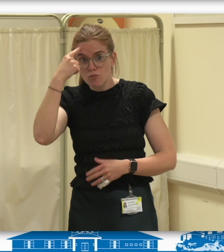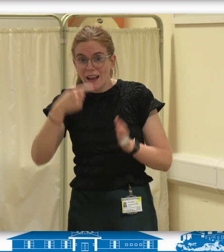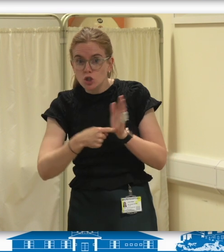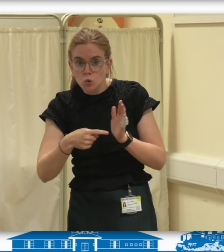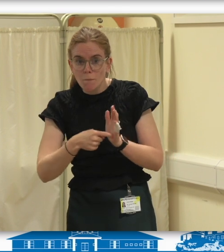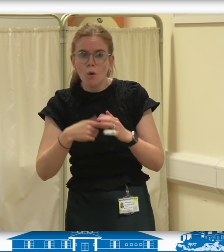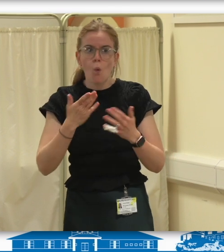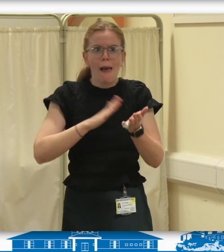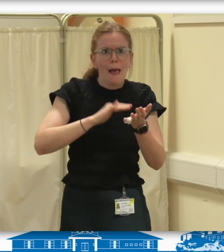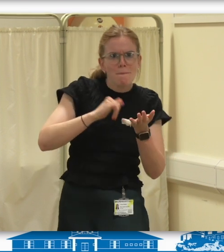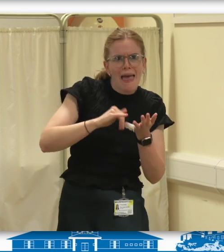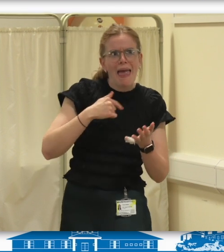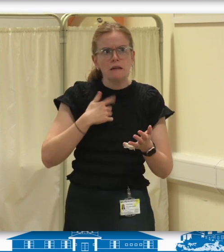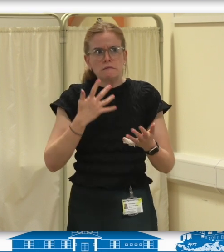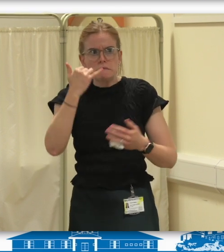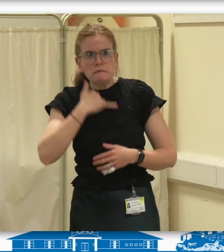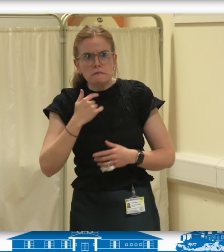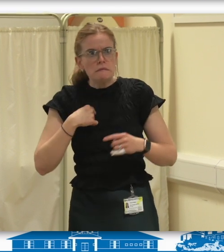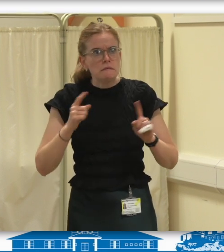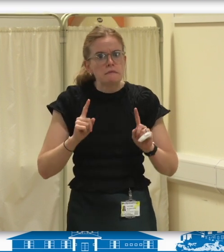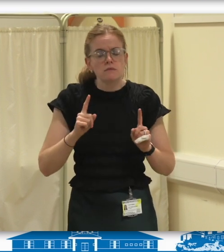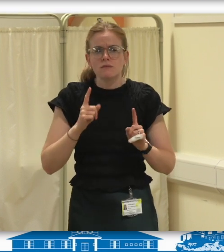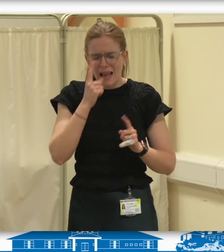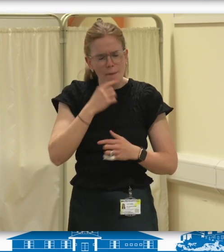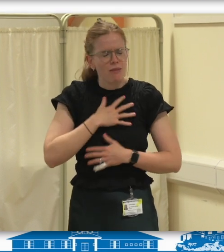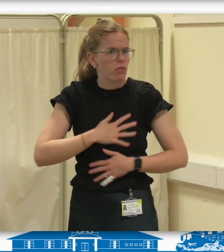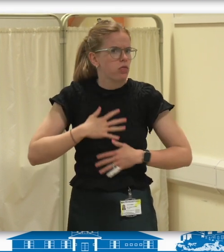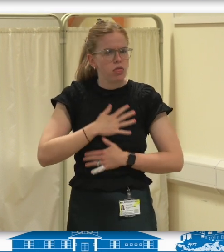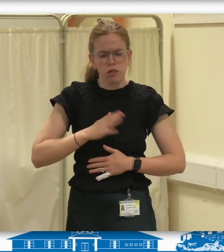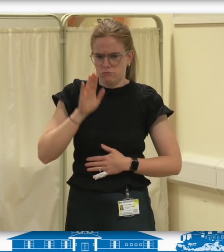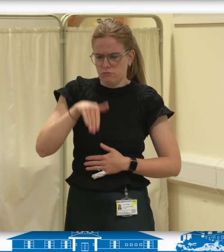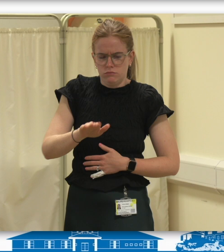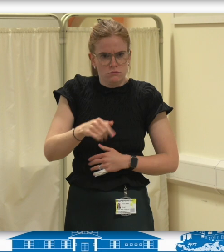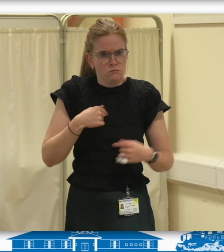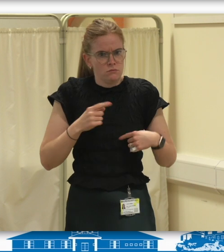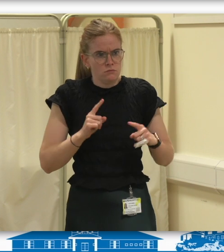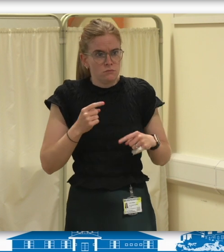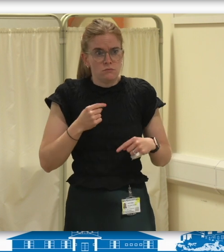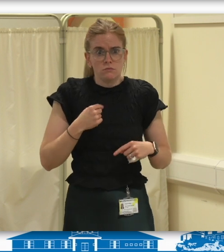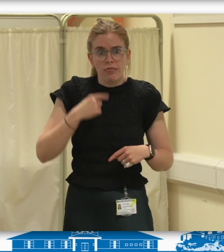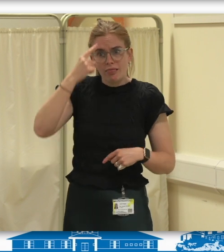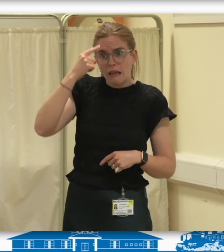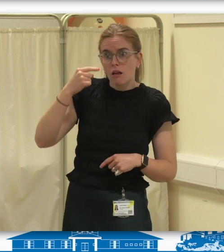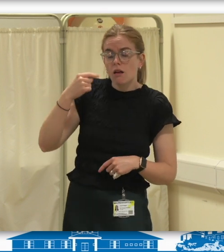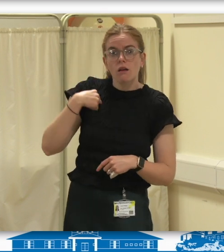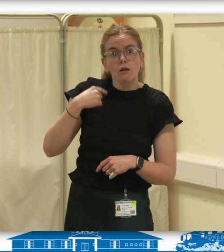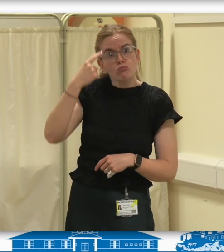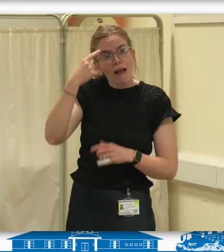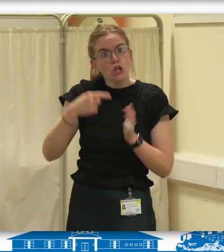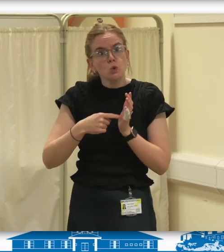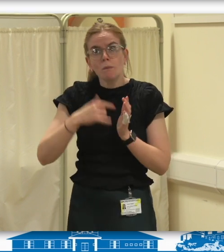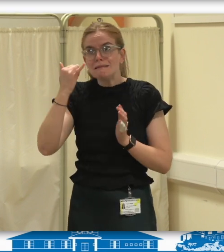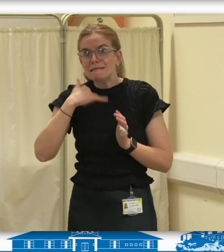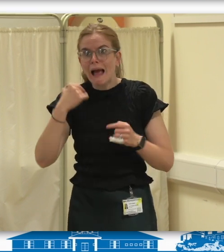out MS. That can be quite scary and a bit of a roller coaster where you gear yourself up, is this what I've got? Only to find that